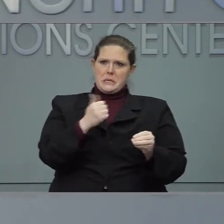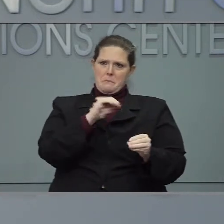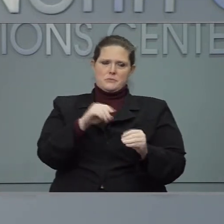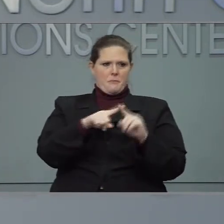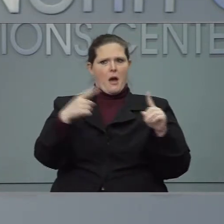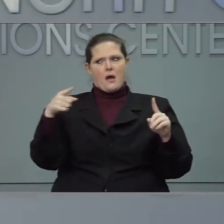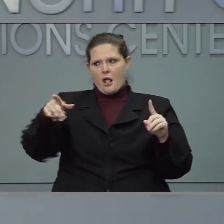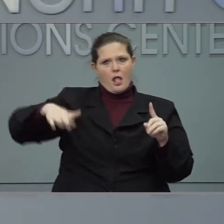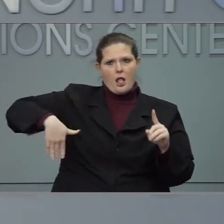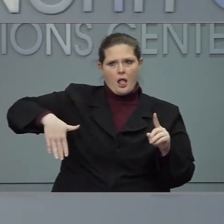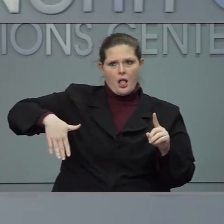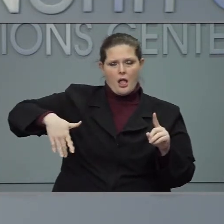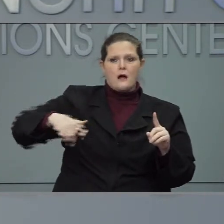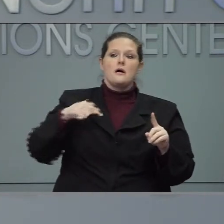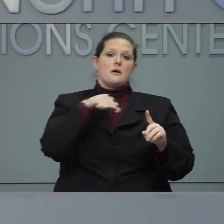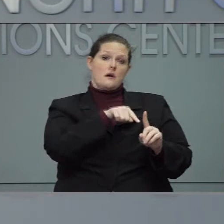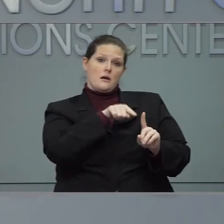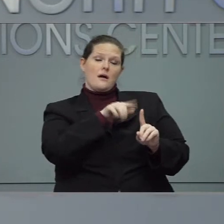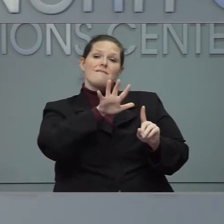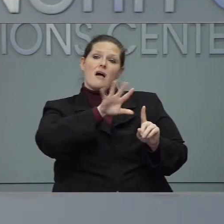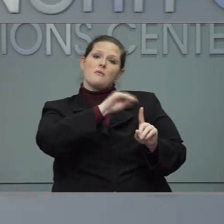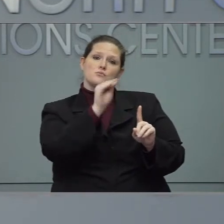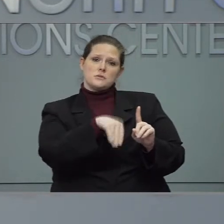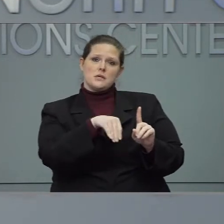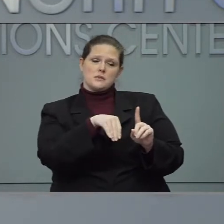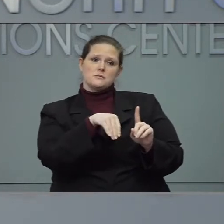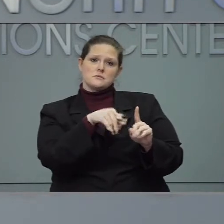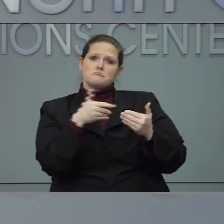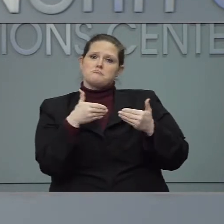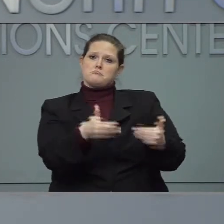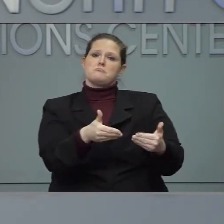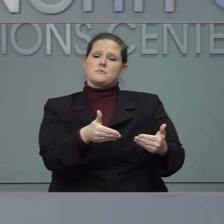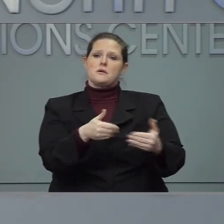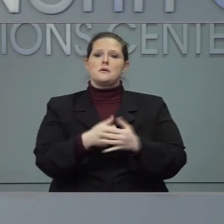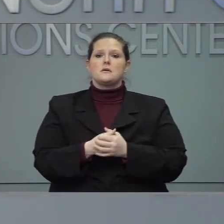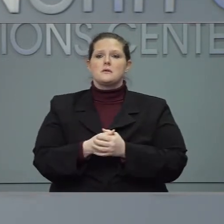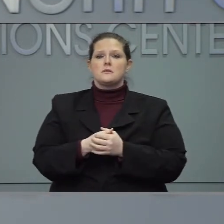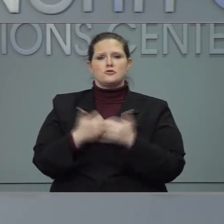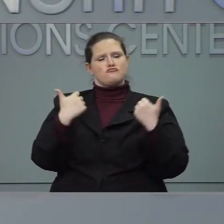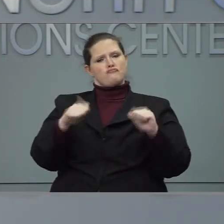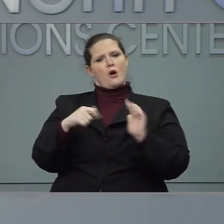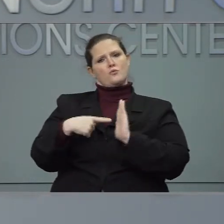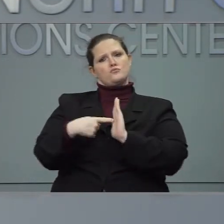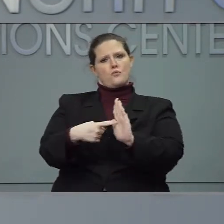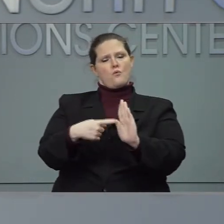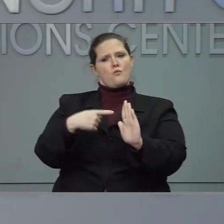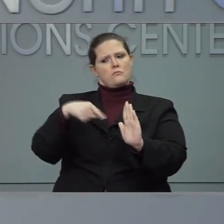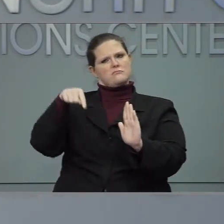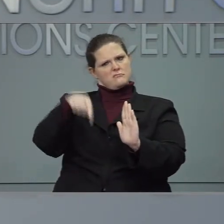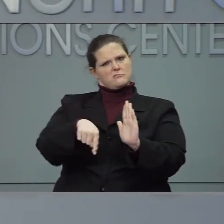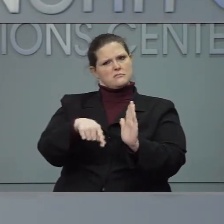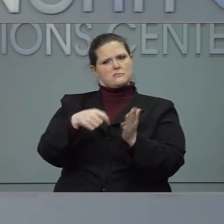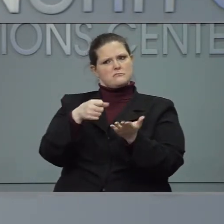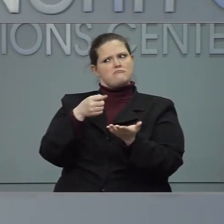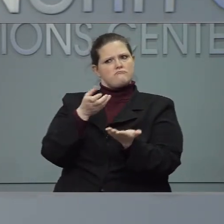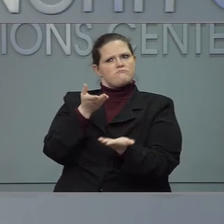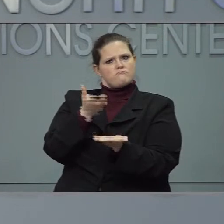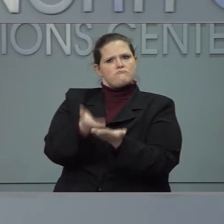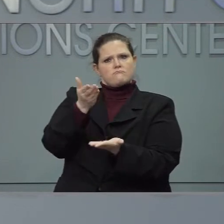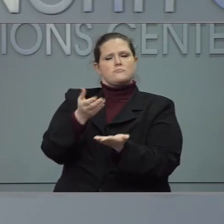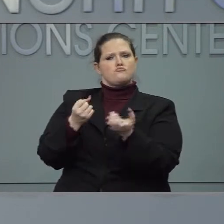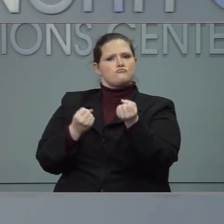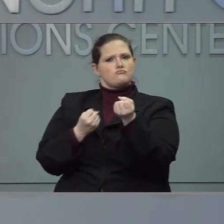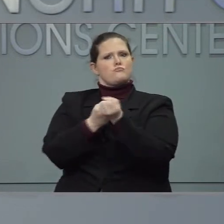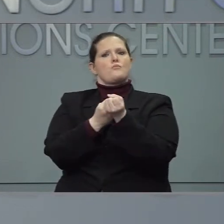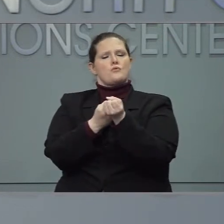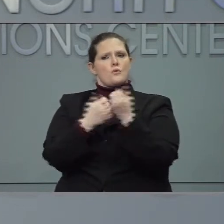bonuses in each of the fiscal years. So this is a strong pay package. It acknowledges that our